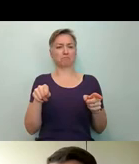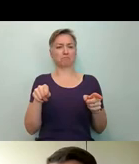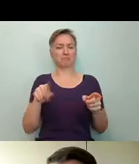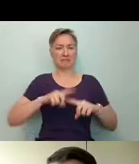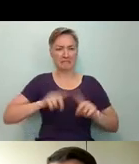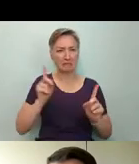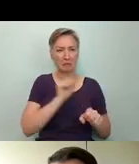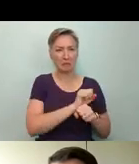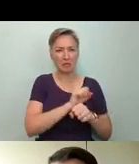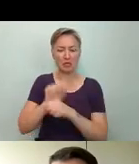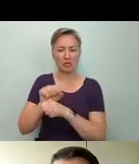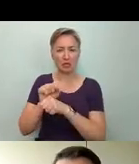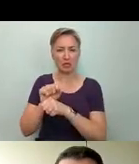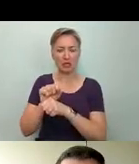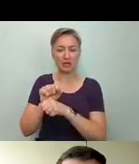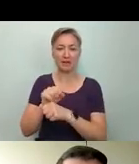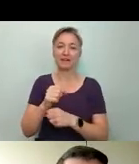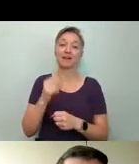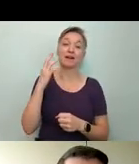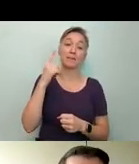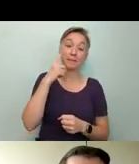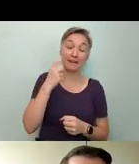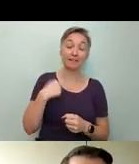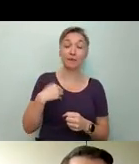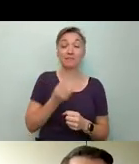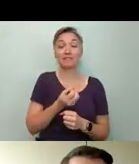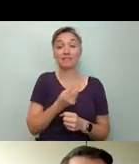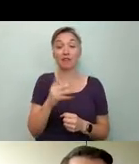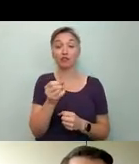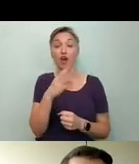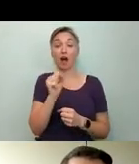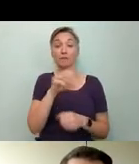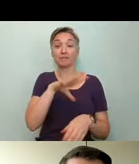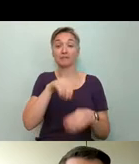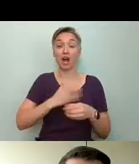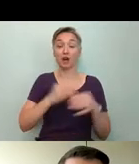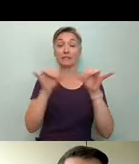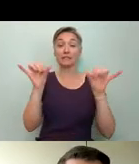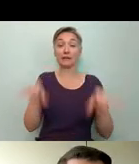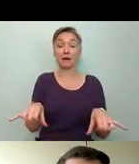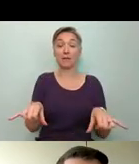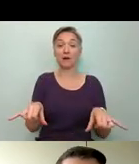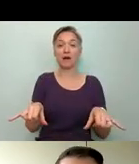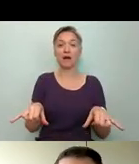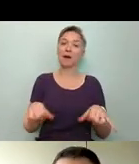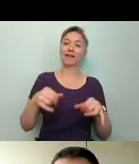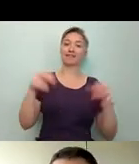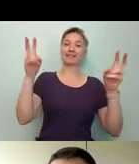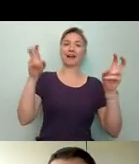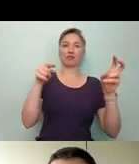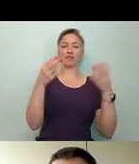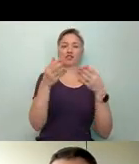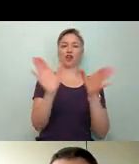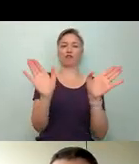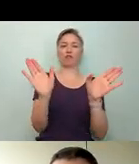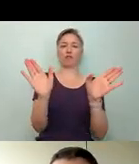that is because we have a number of jobs within our system that tend to act as those generalized positions